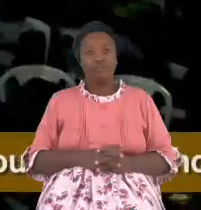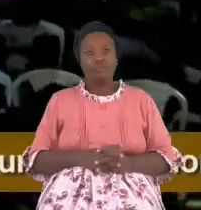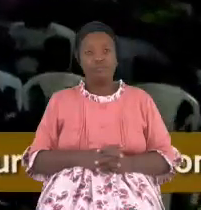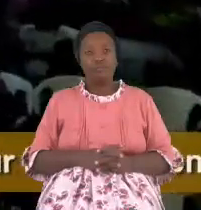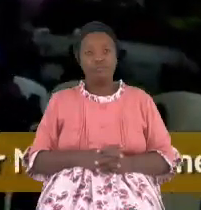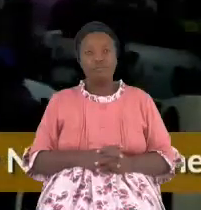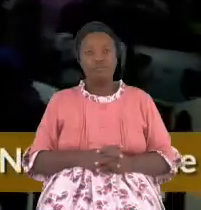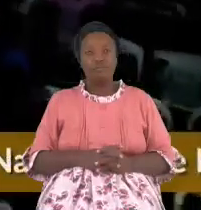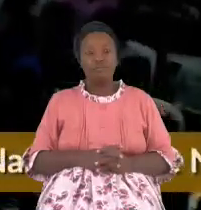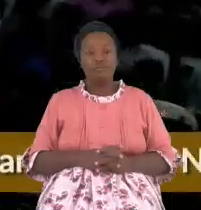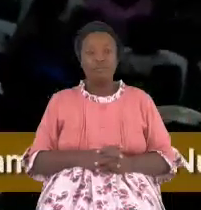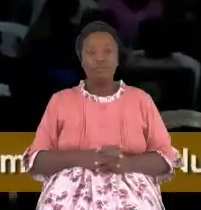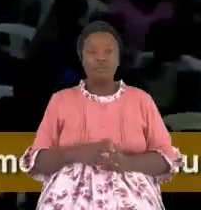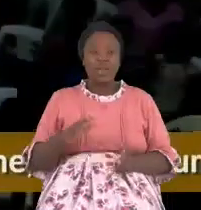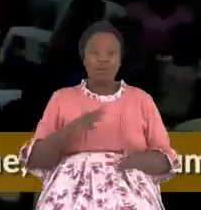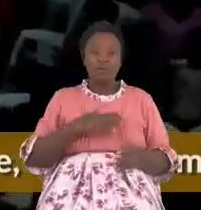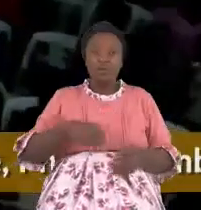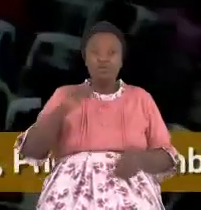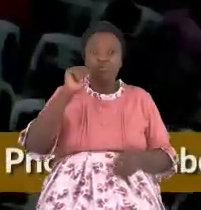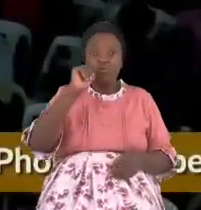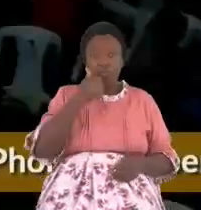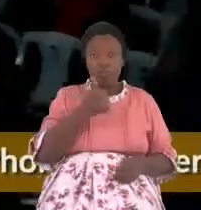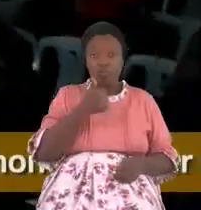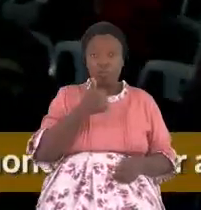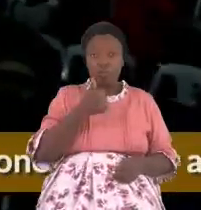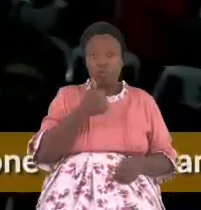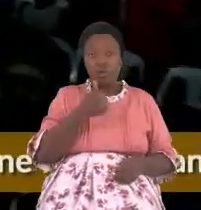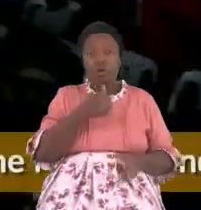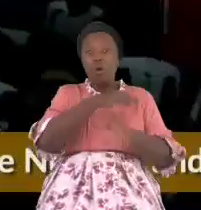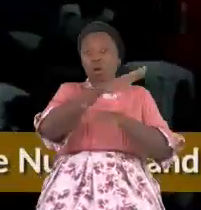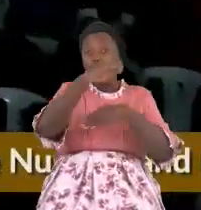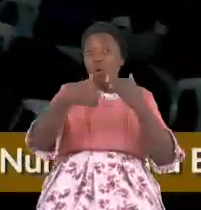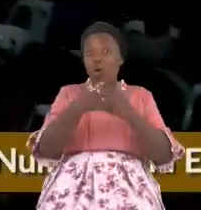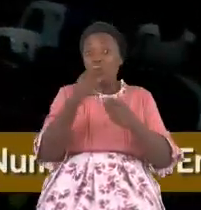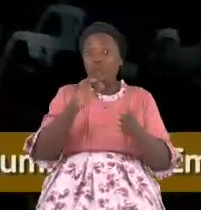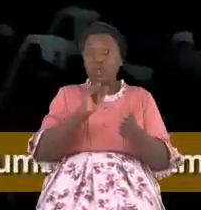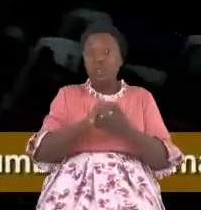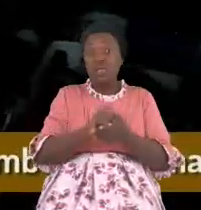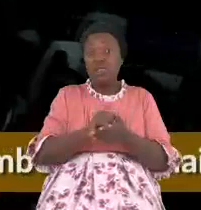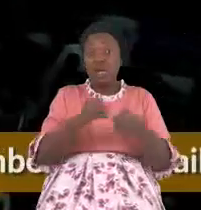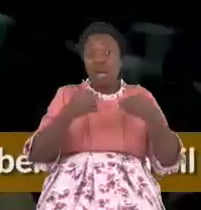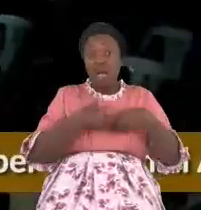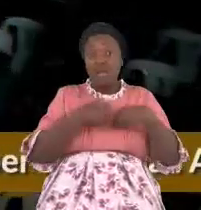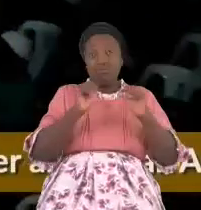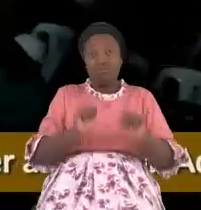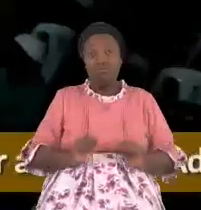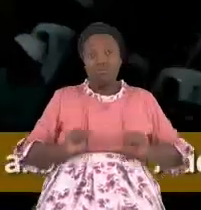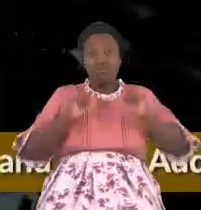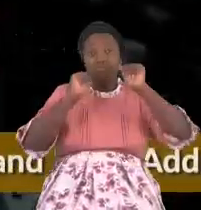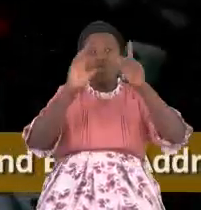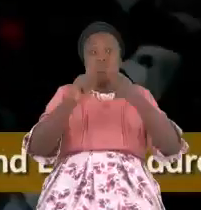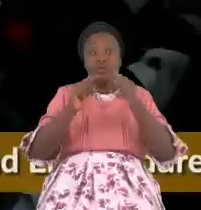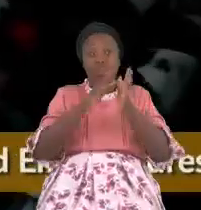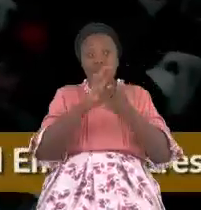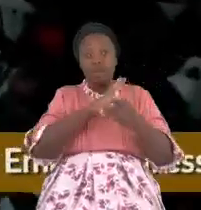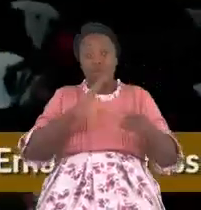giving your lives to christ now and all those who gave their lives to christ yesterday